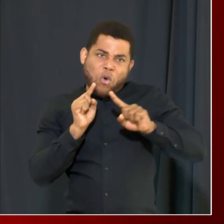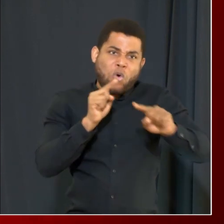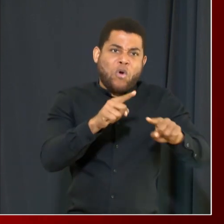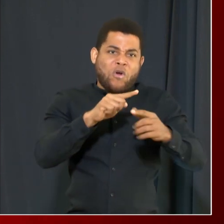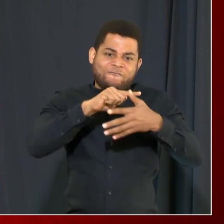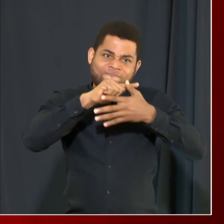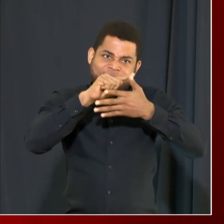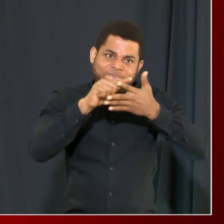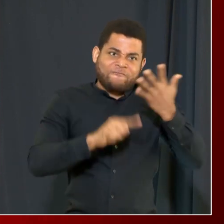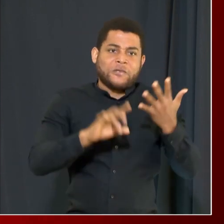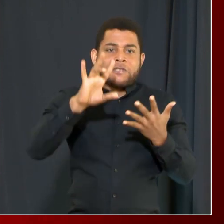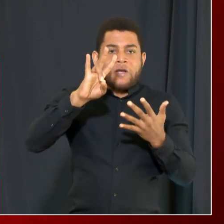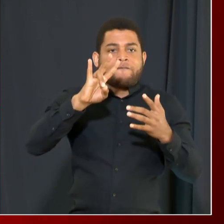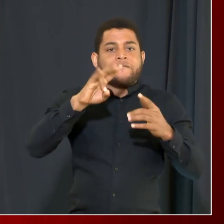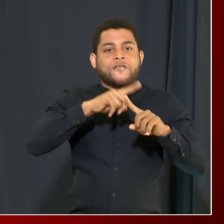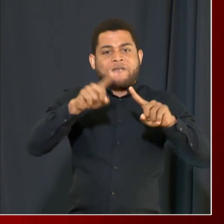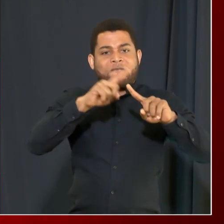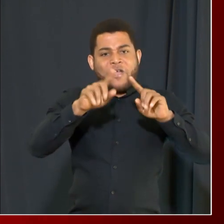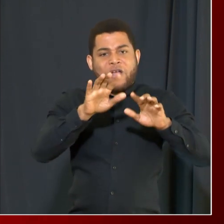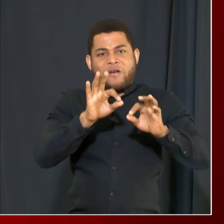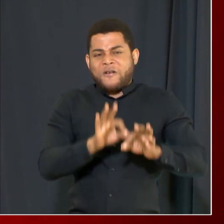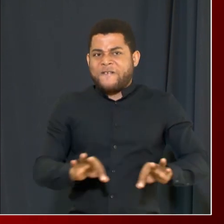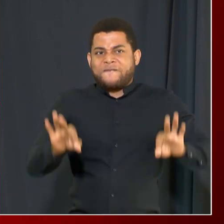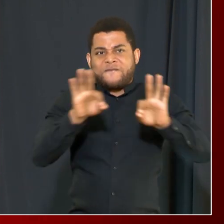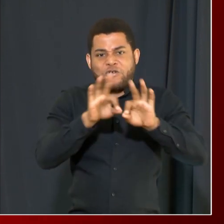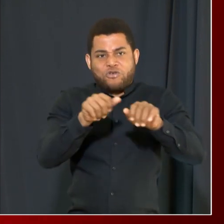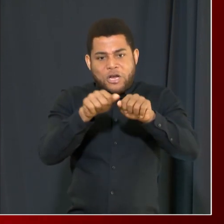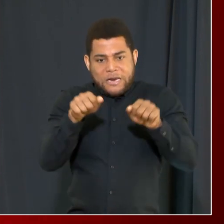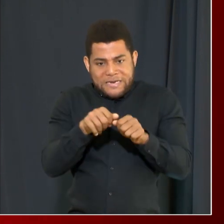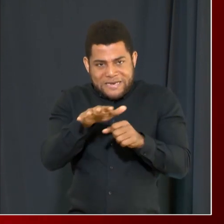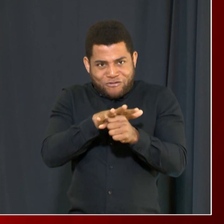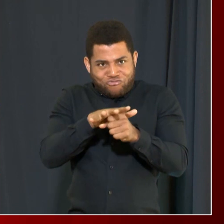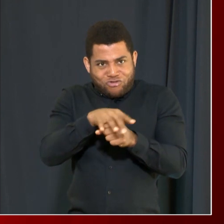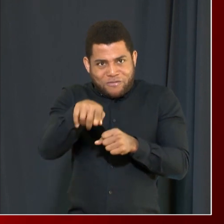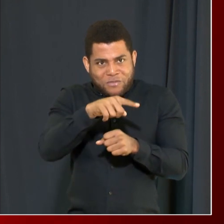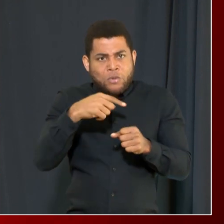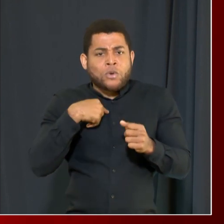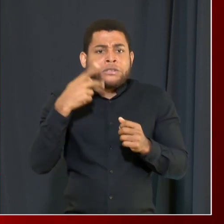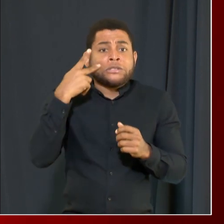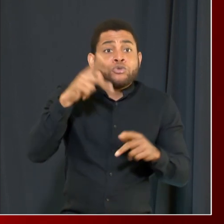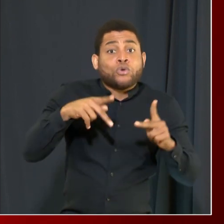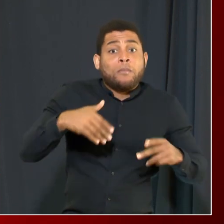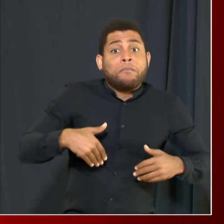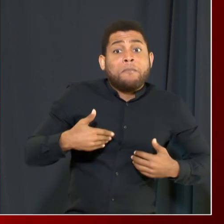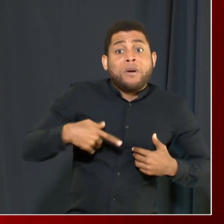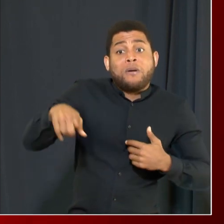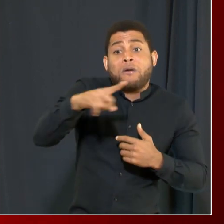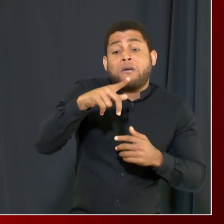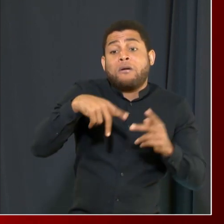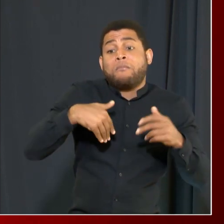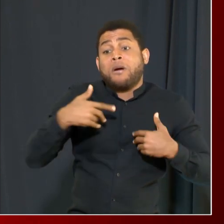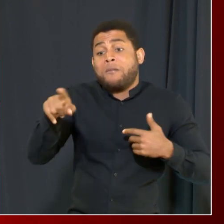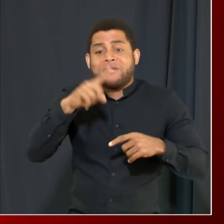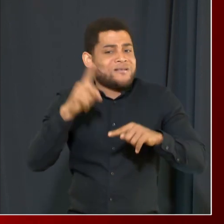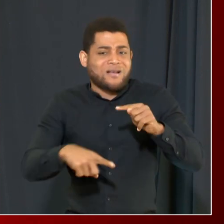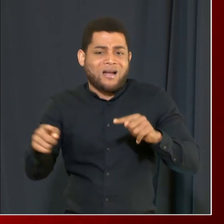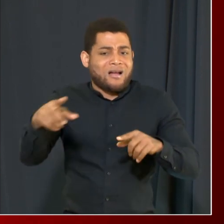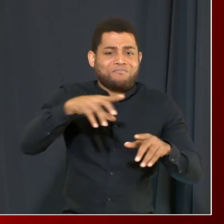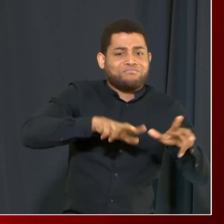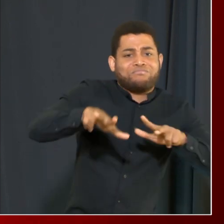areas to identify juveniles in violation of curfew. Now, our focus here is to ensure that our youth are